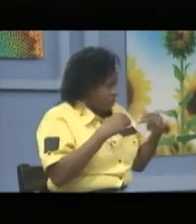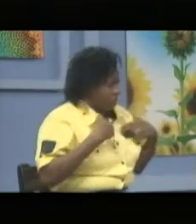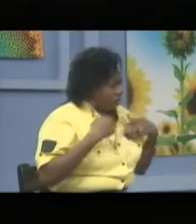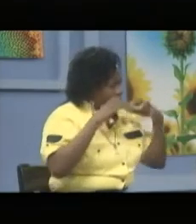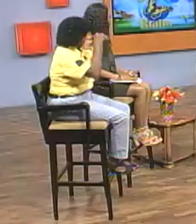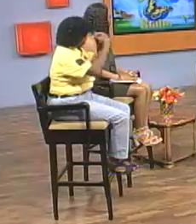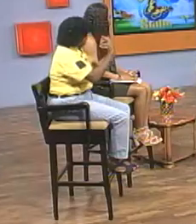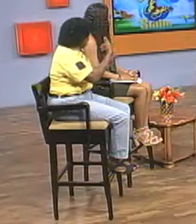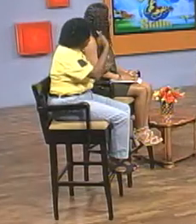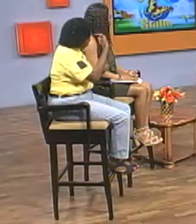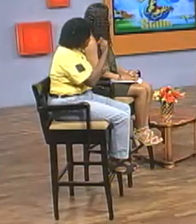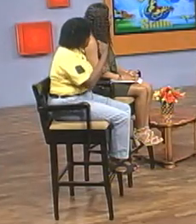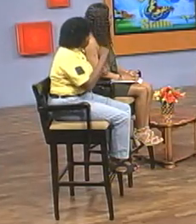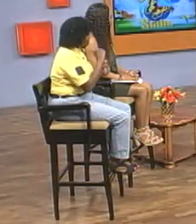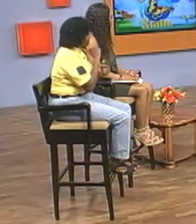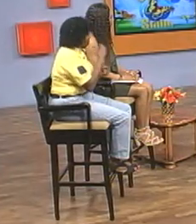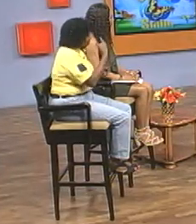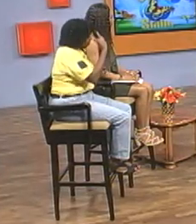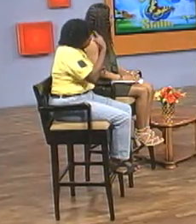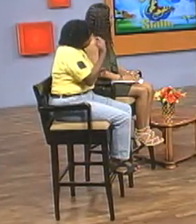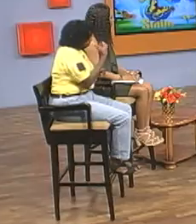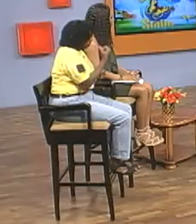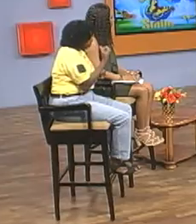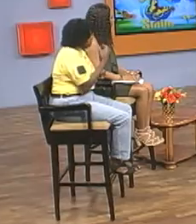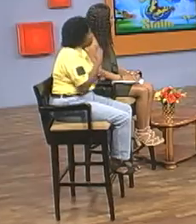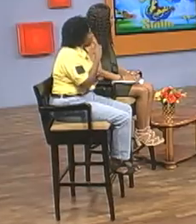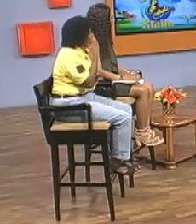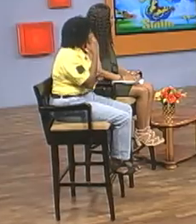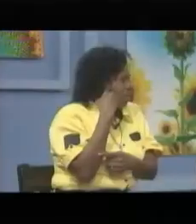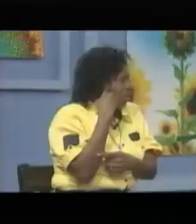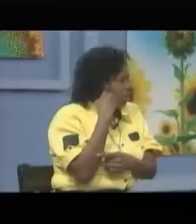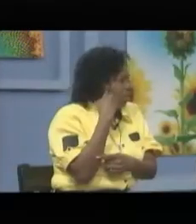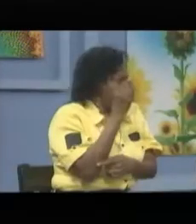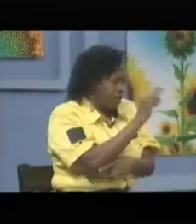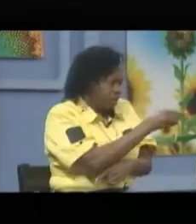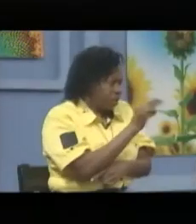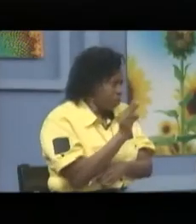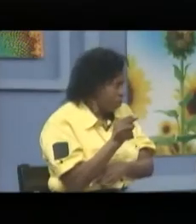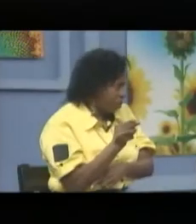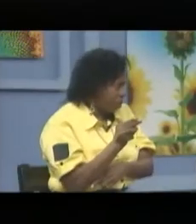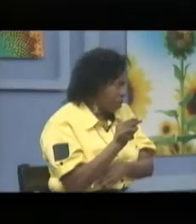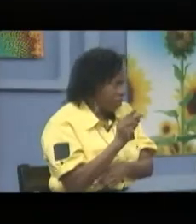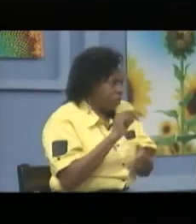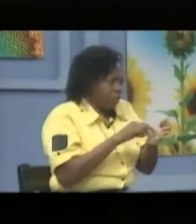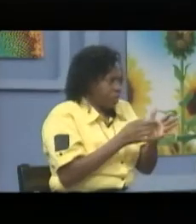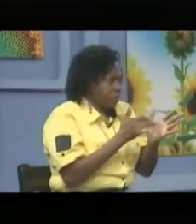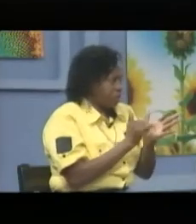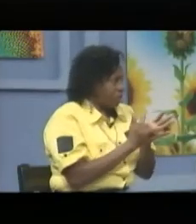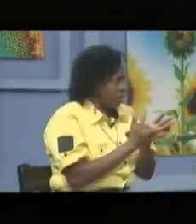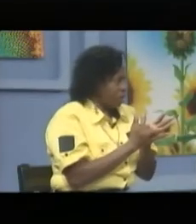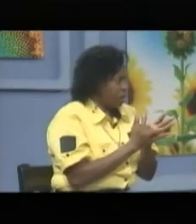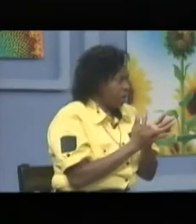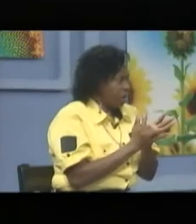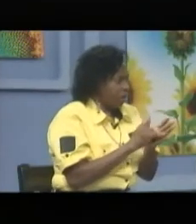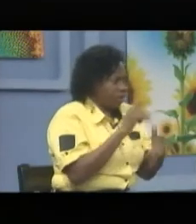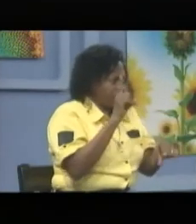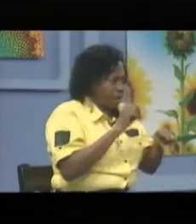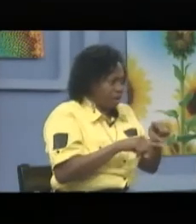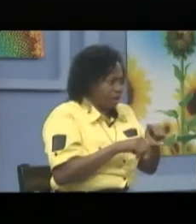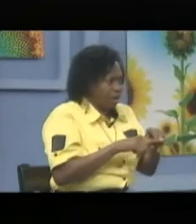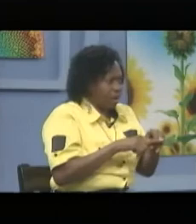not because they are Deaf or they're hearing impaired, means that they cannot